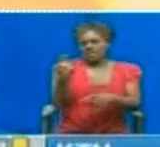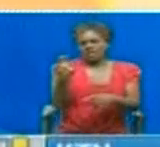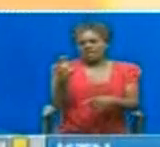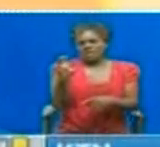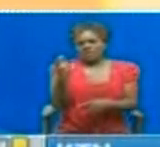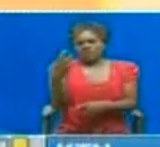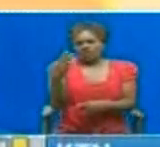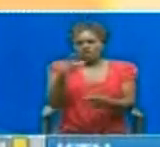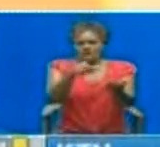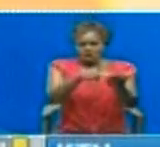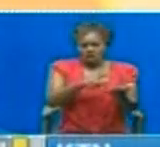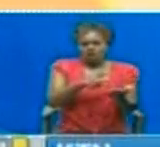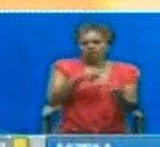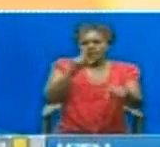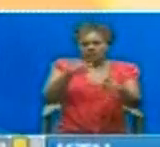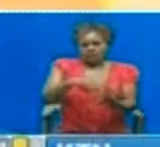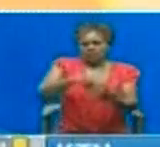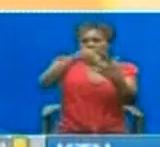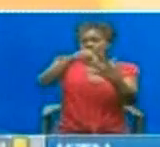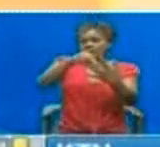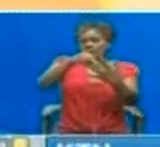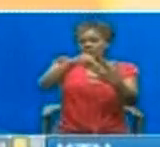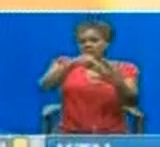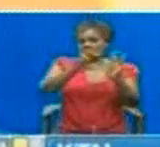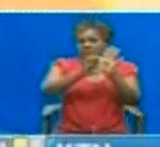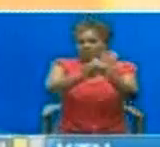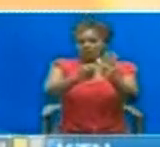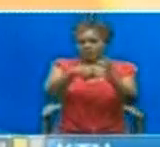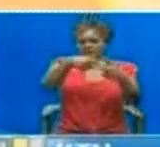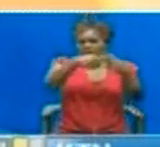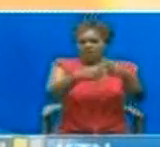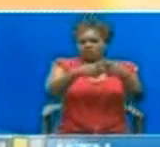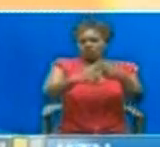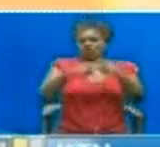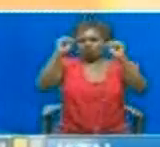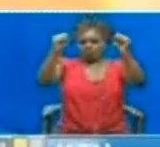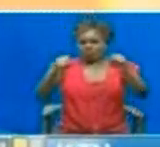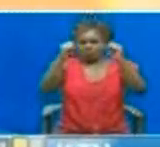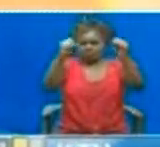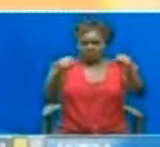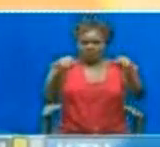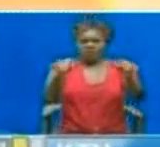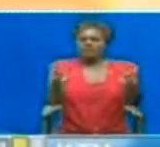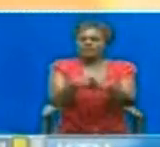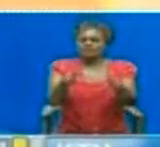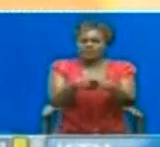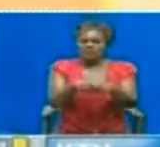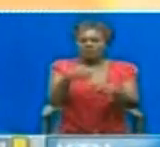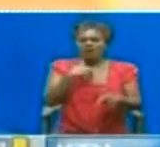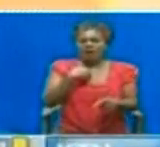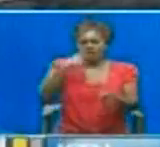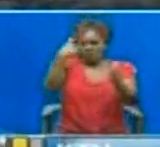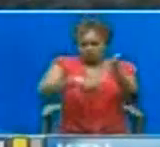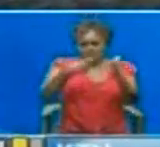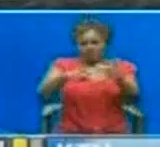softer stance being taken, especially in issues like industrial action, because one of the drivers of industrial action is obviously cost